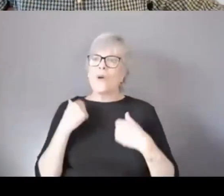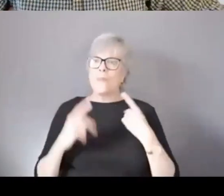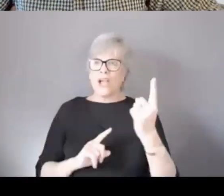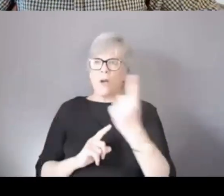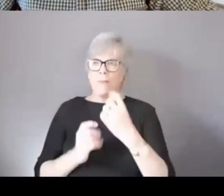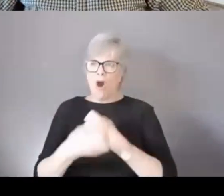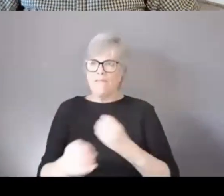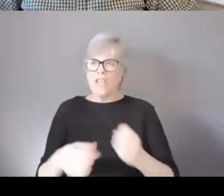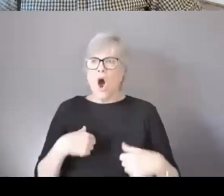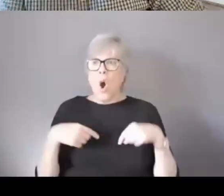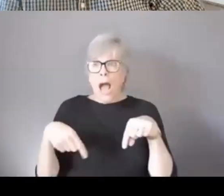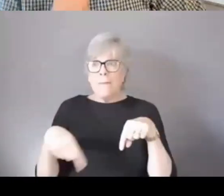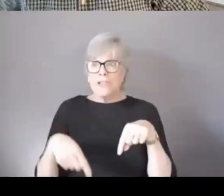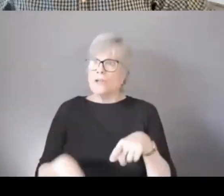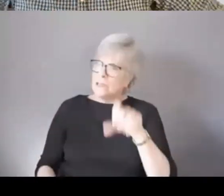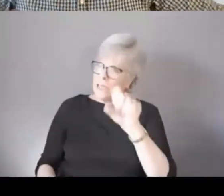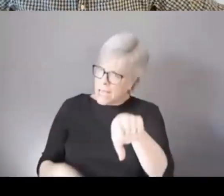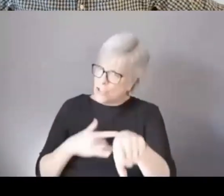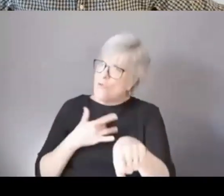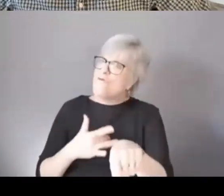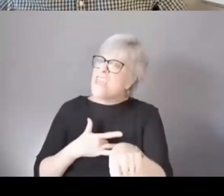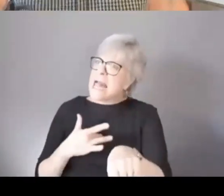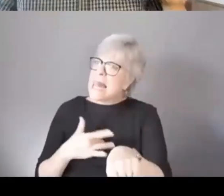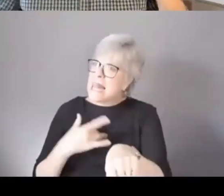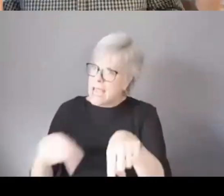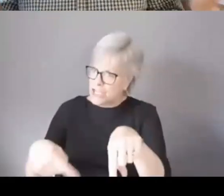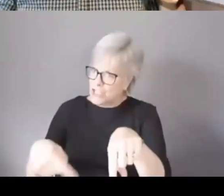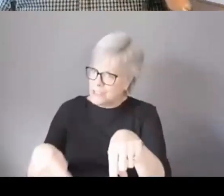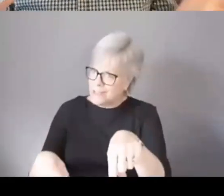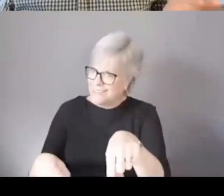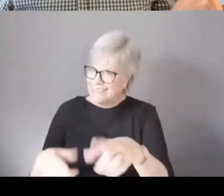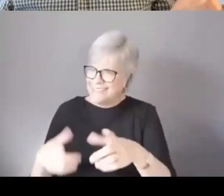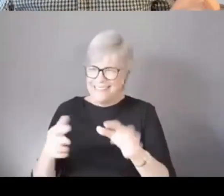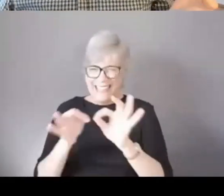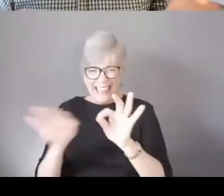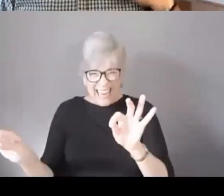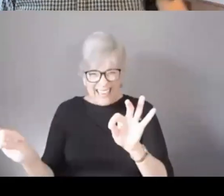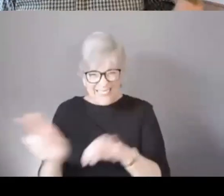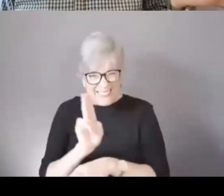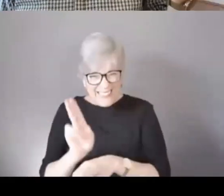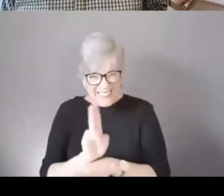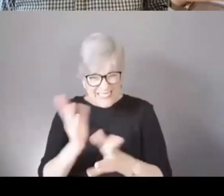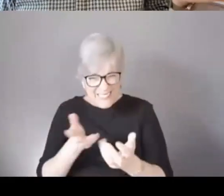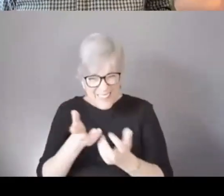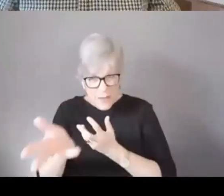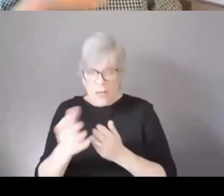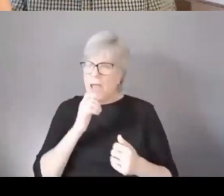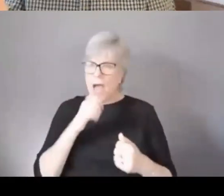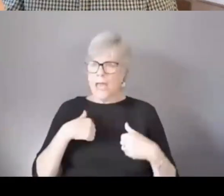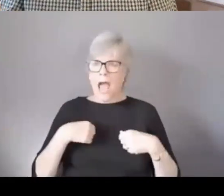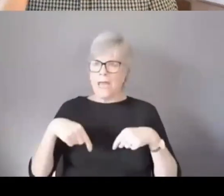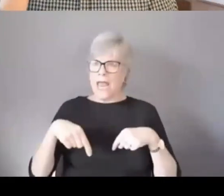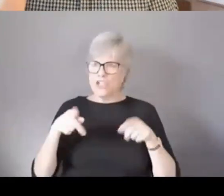say like, oh, I'm anxious. And I'll say, yes, you feel anxious, right? It's just the language that we use with them. It's not, I'm an anxious person.